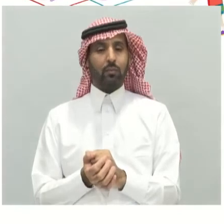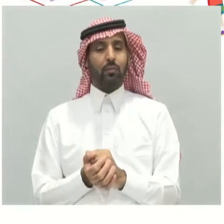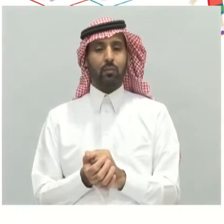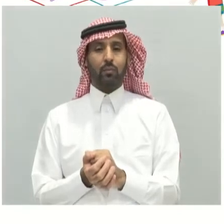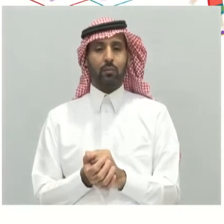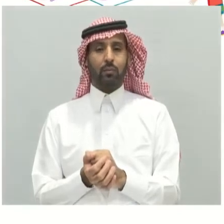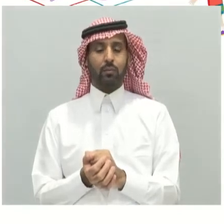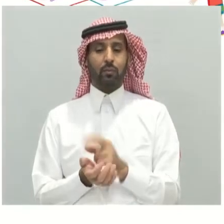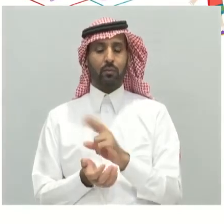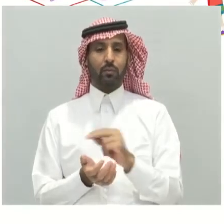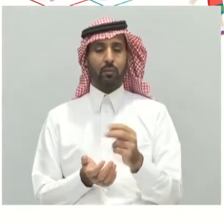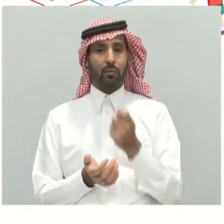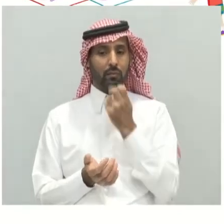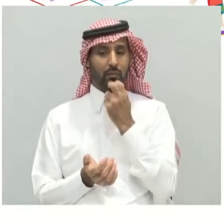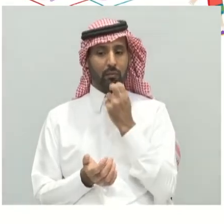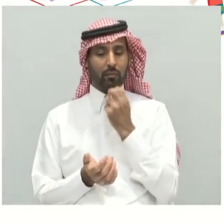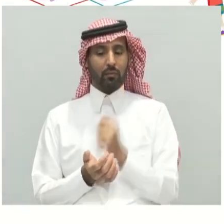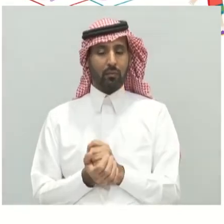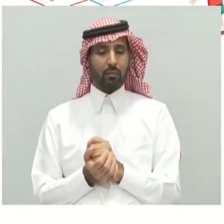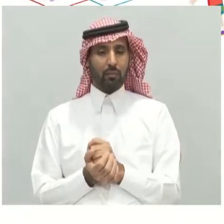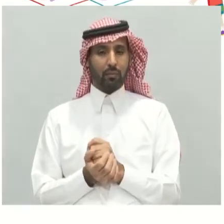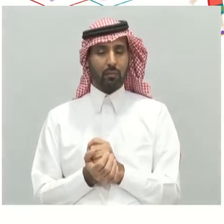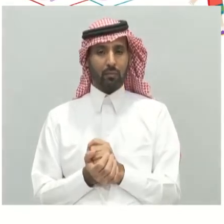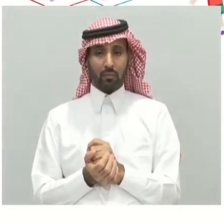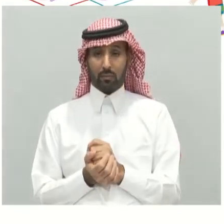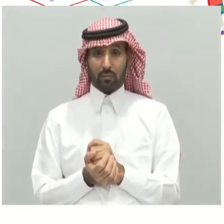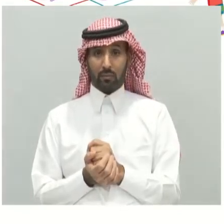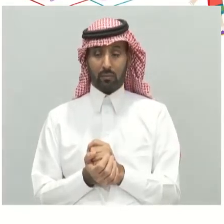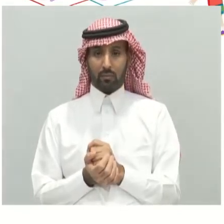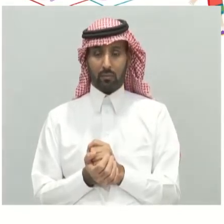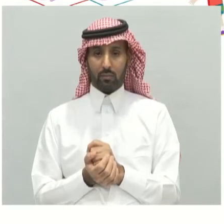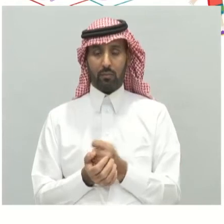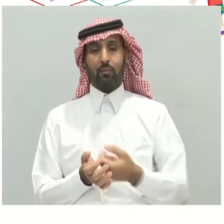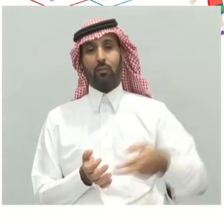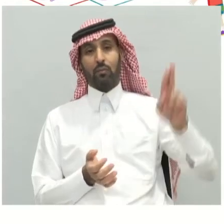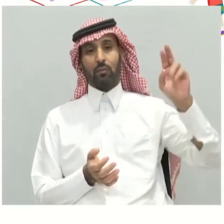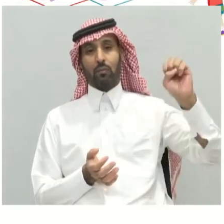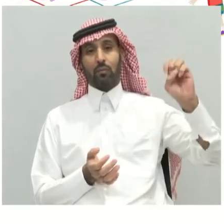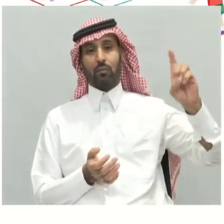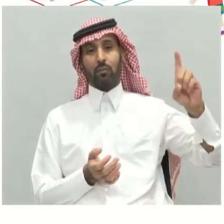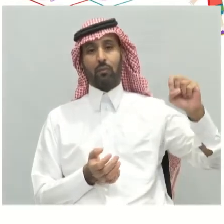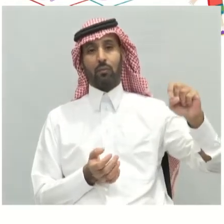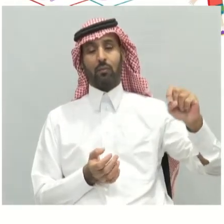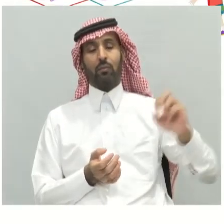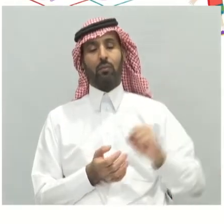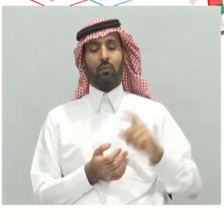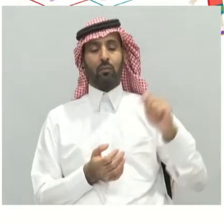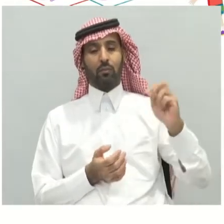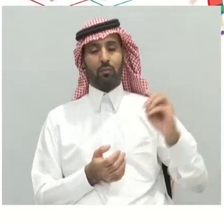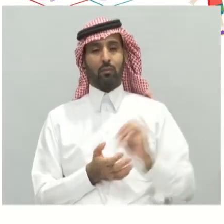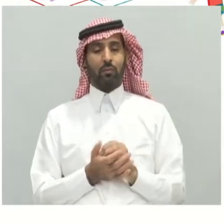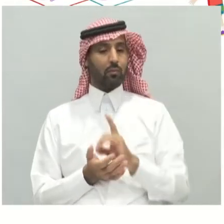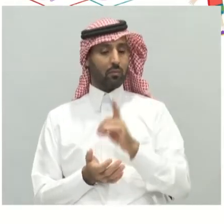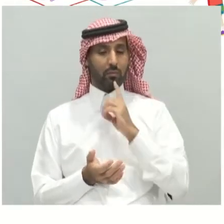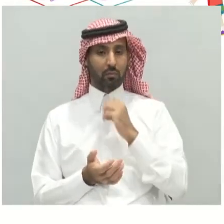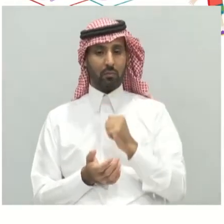So this is the grammar related to used to or did not use to. So we